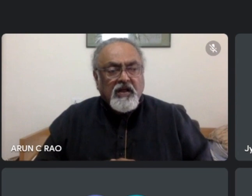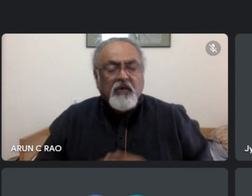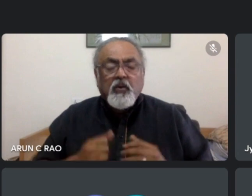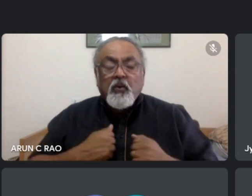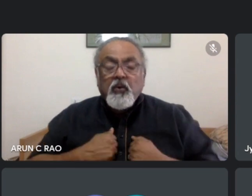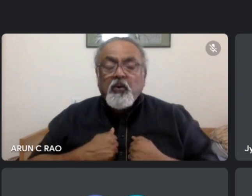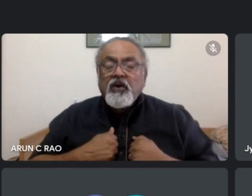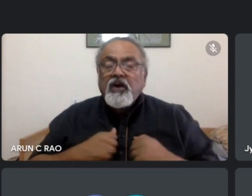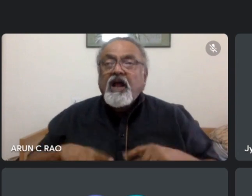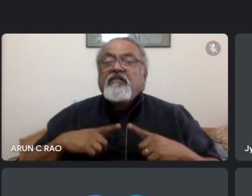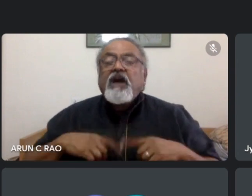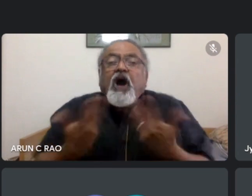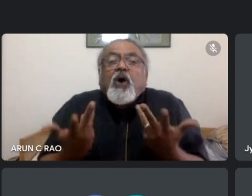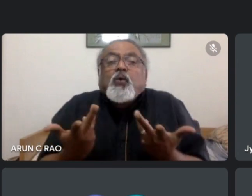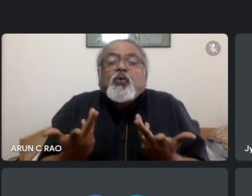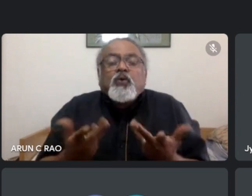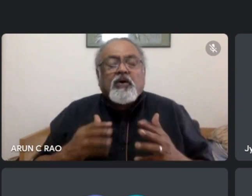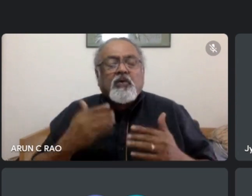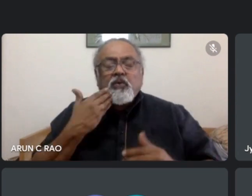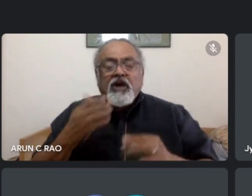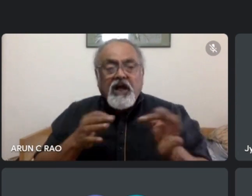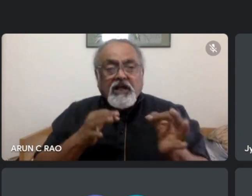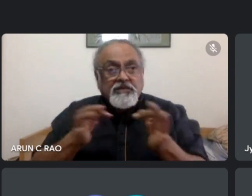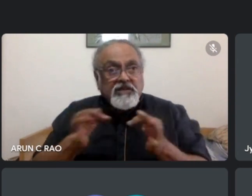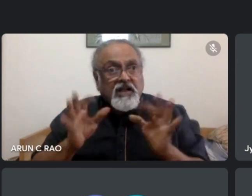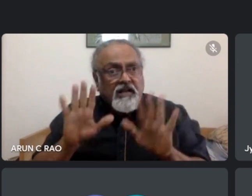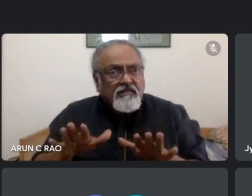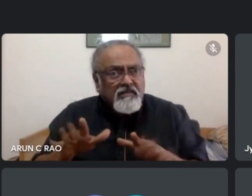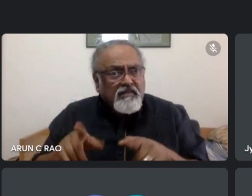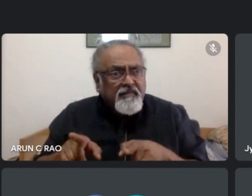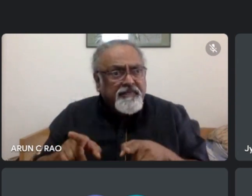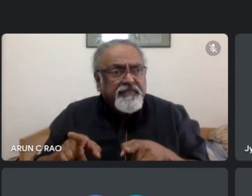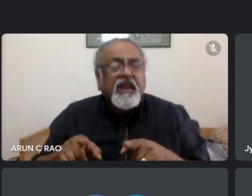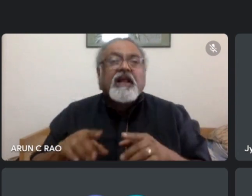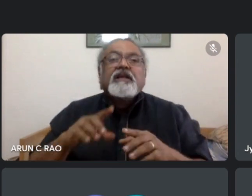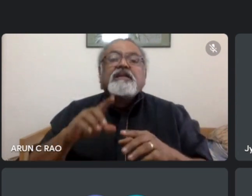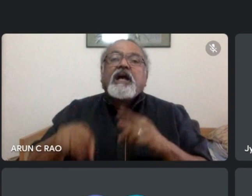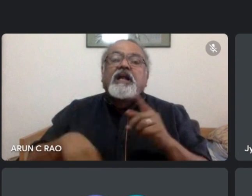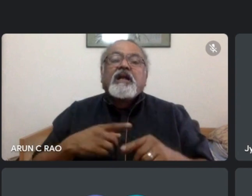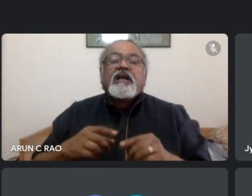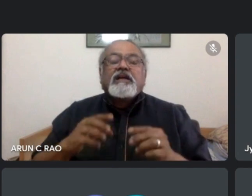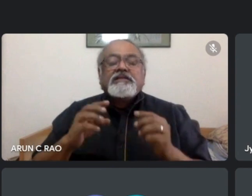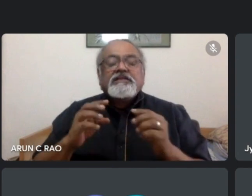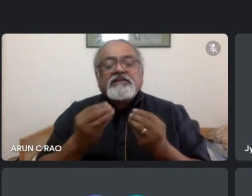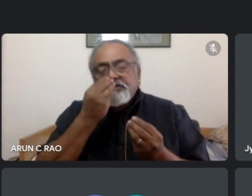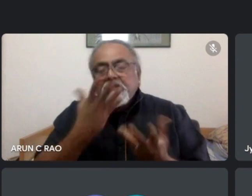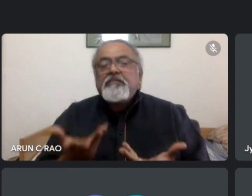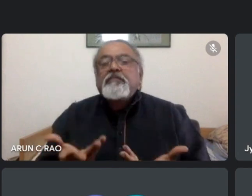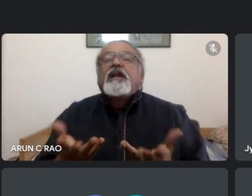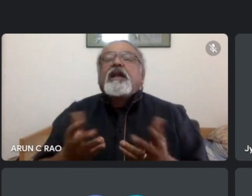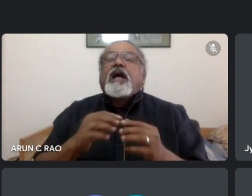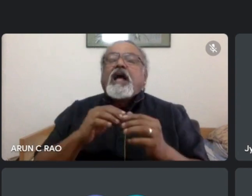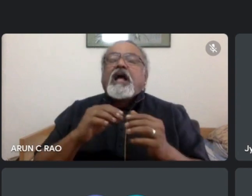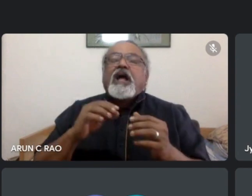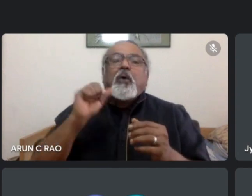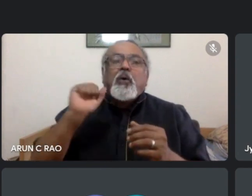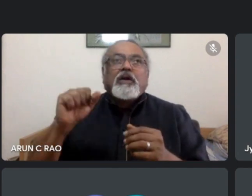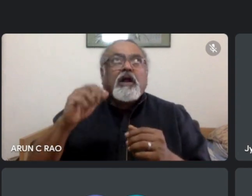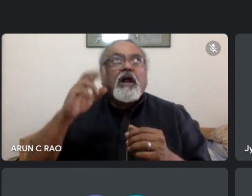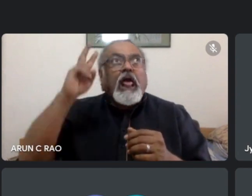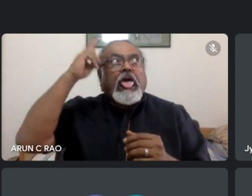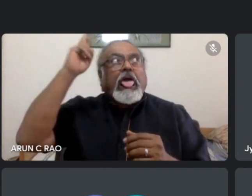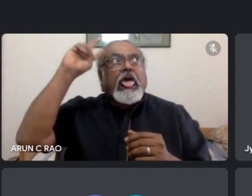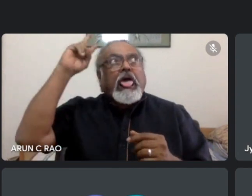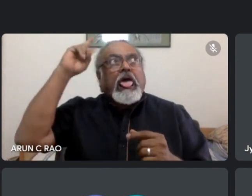me, right? I would be like accidentally debunking myths. That's very